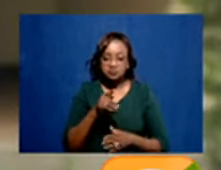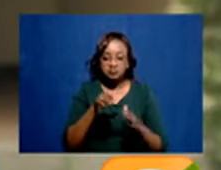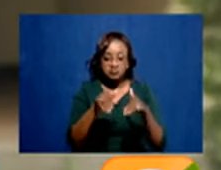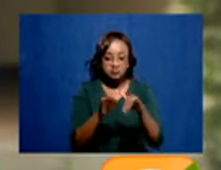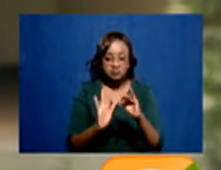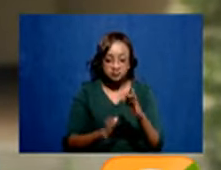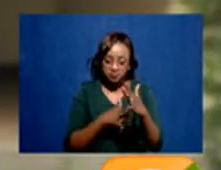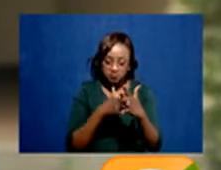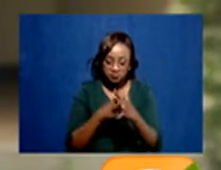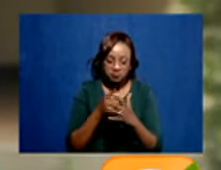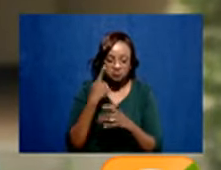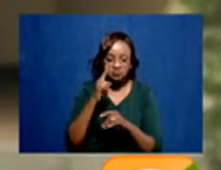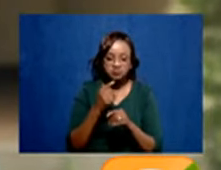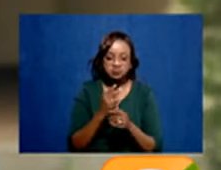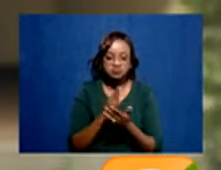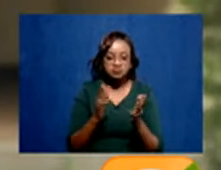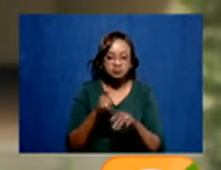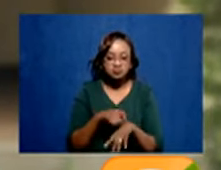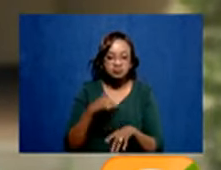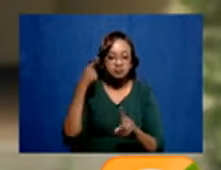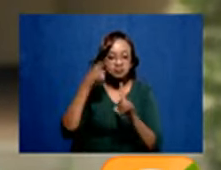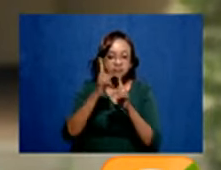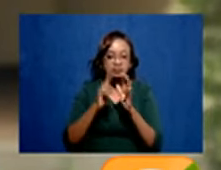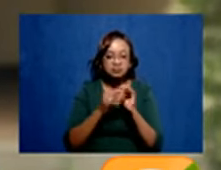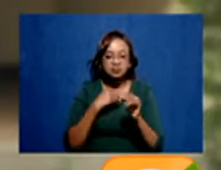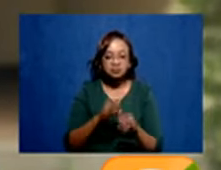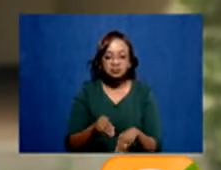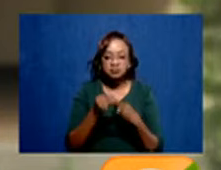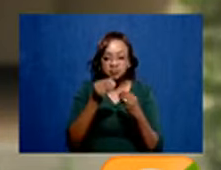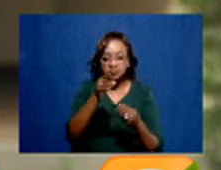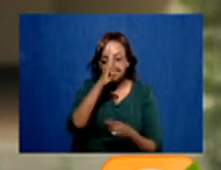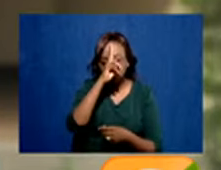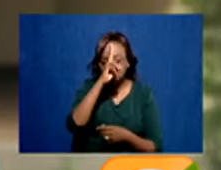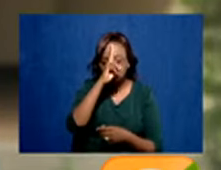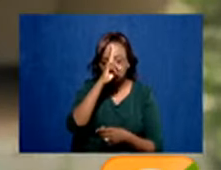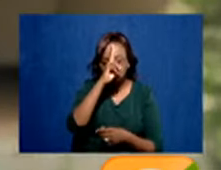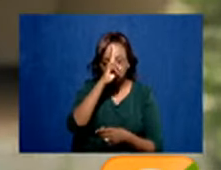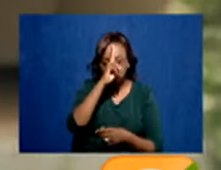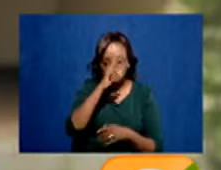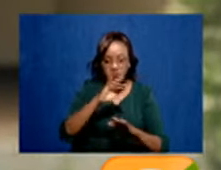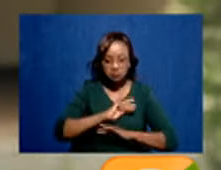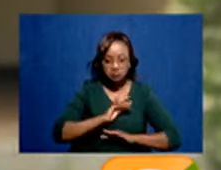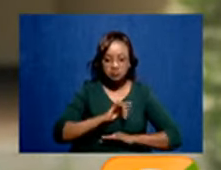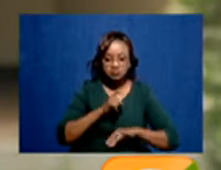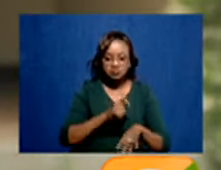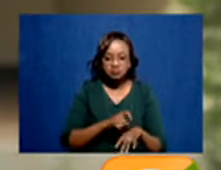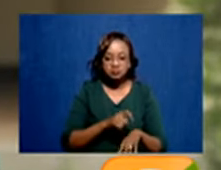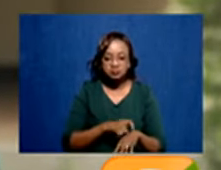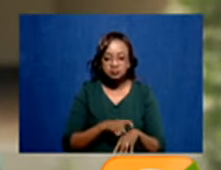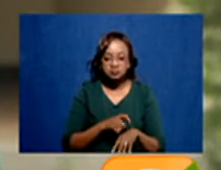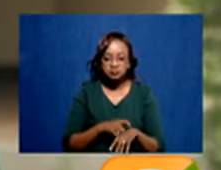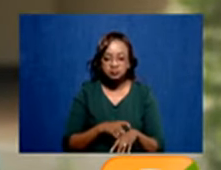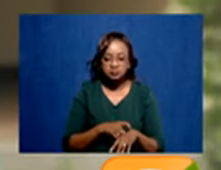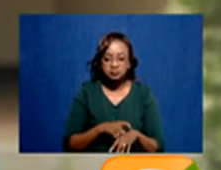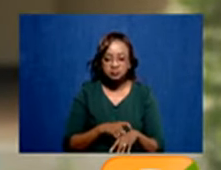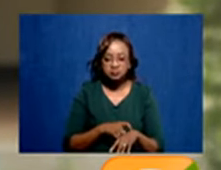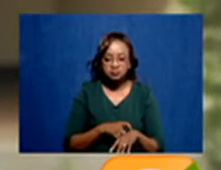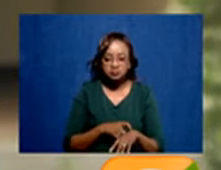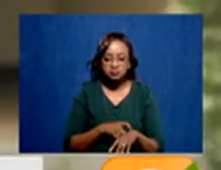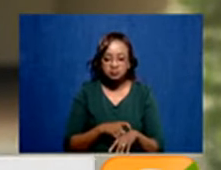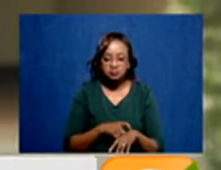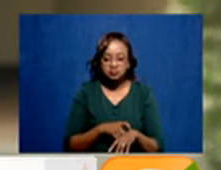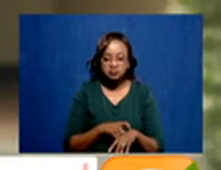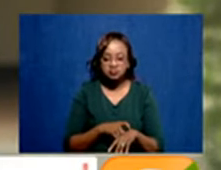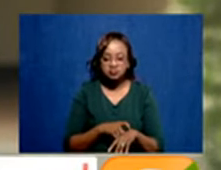time so as to give the police ample time to